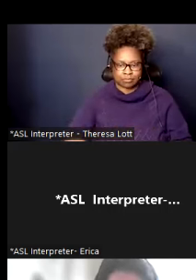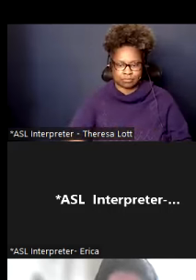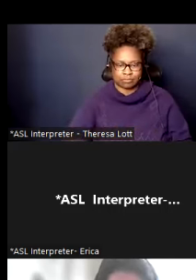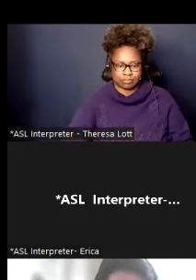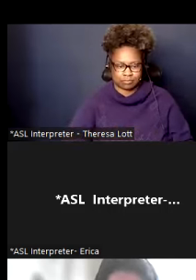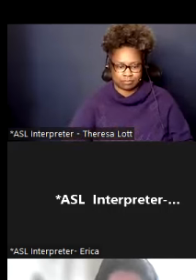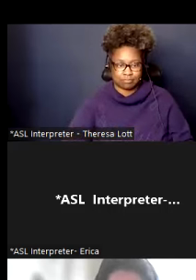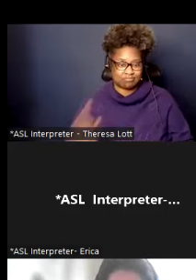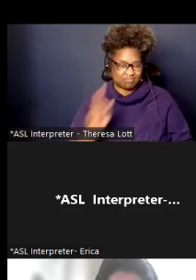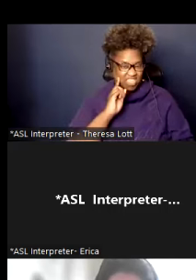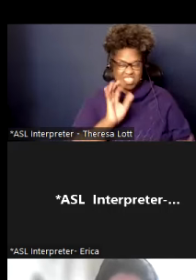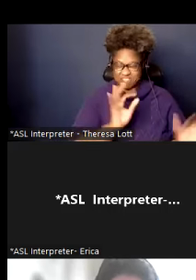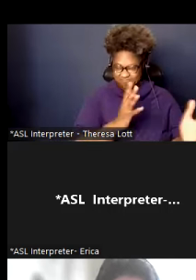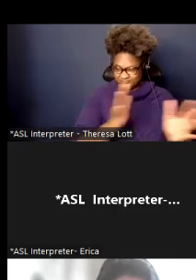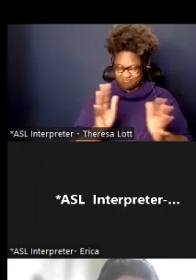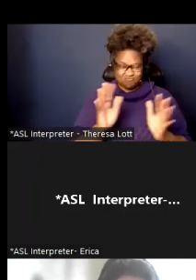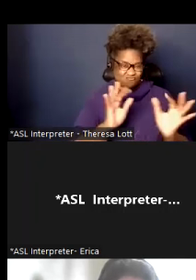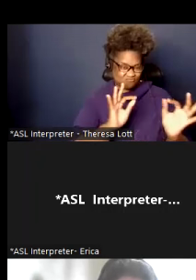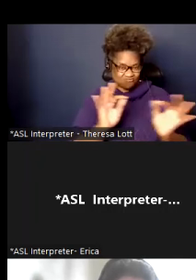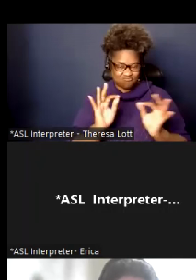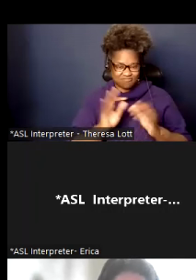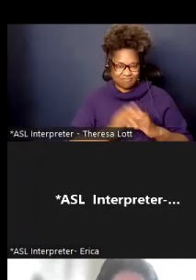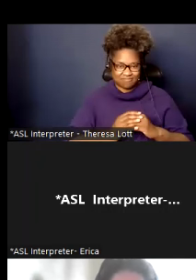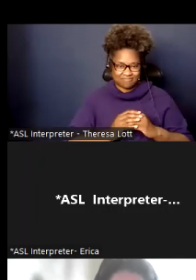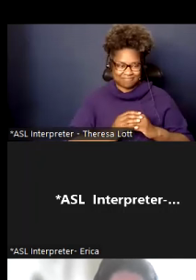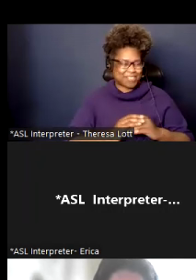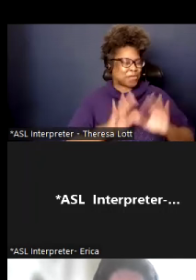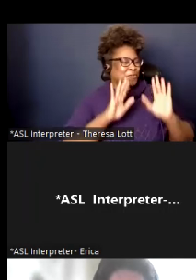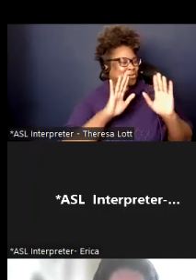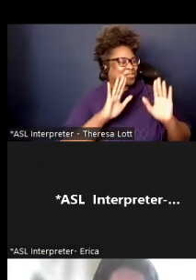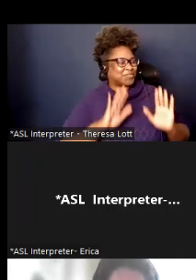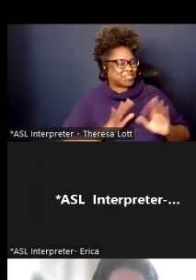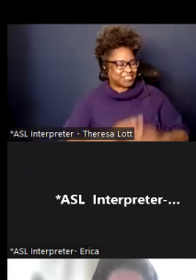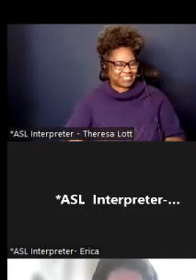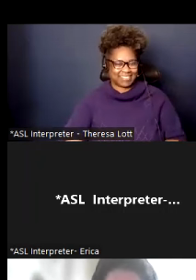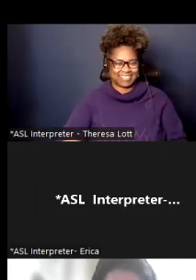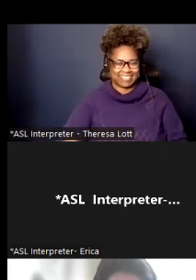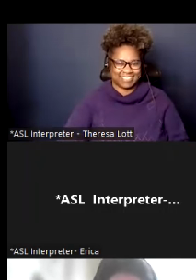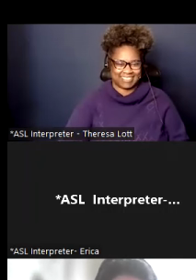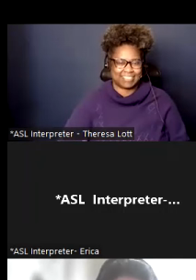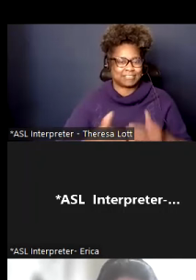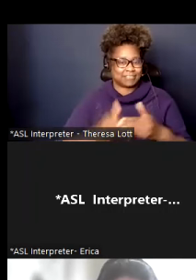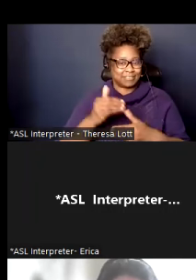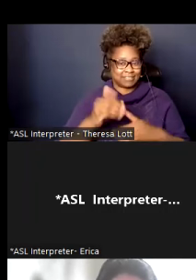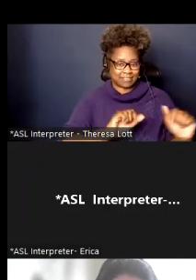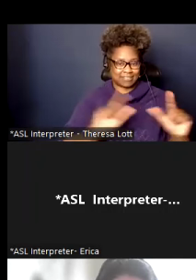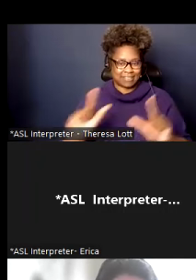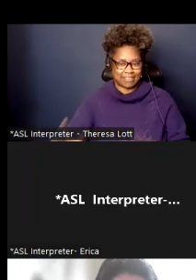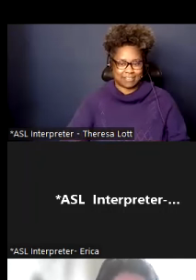I think that's everyone. Yasmin. Okay, wonderful. Next slide, please.